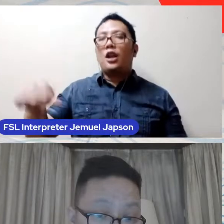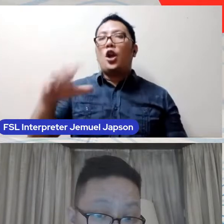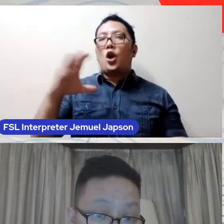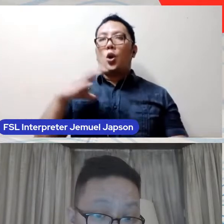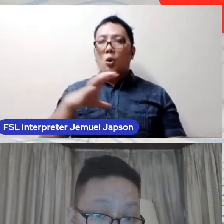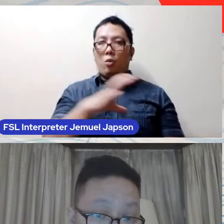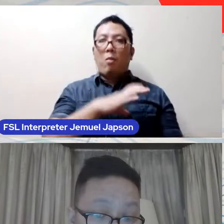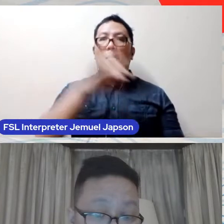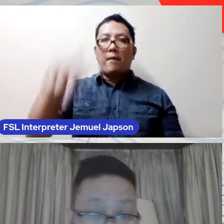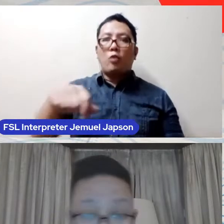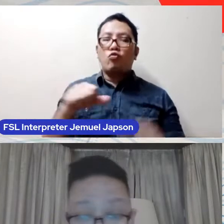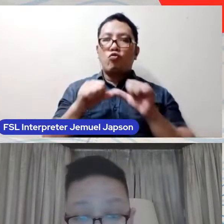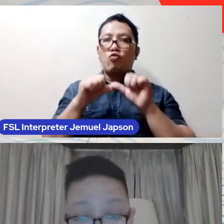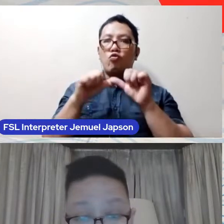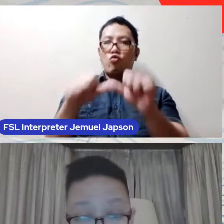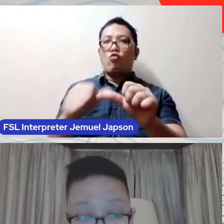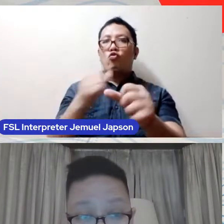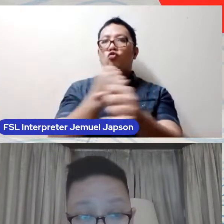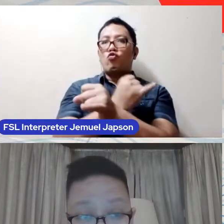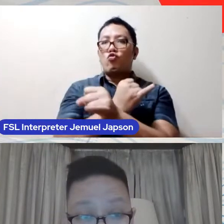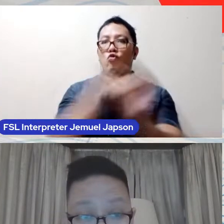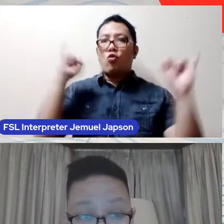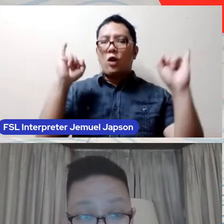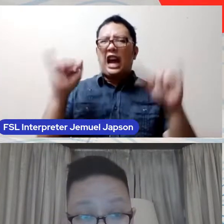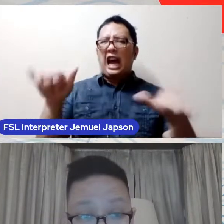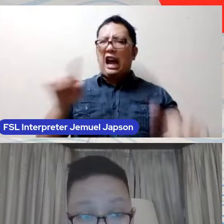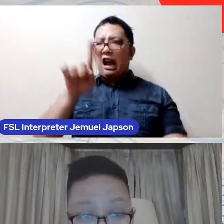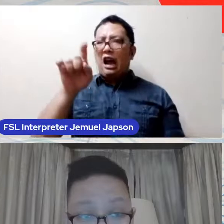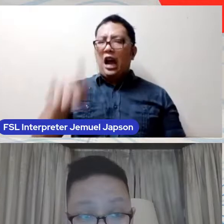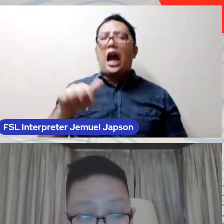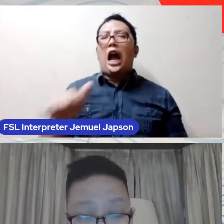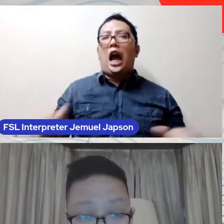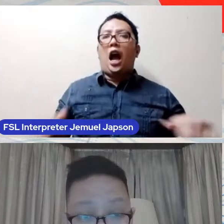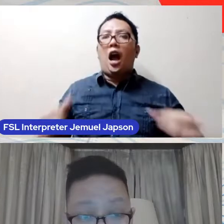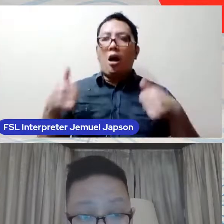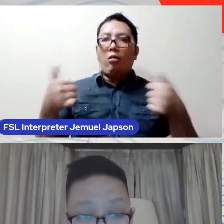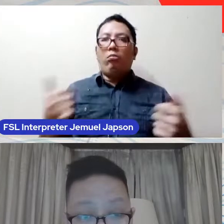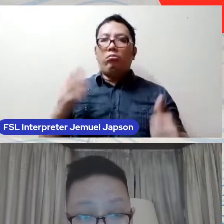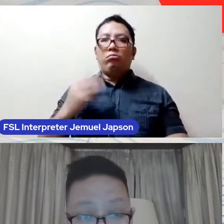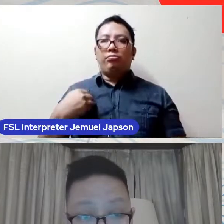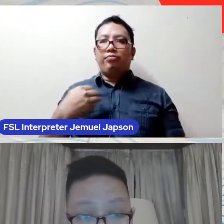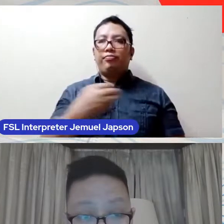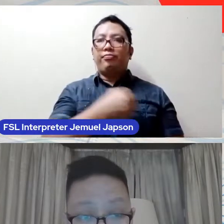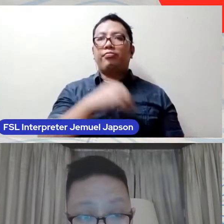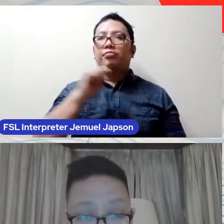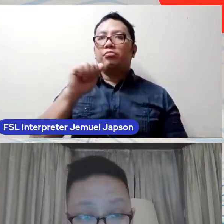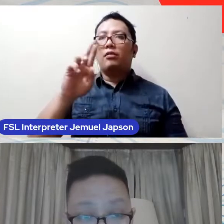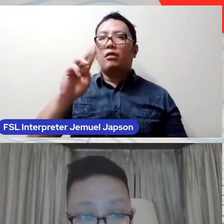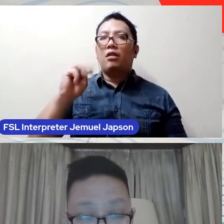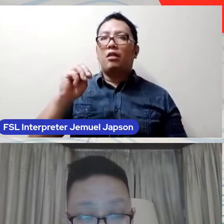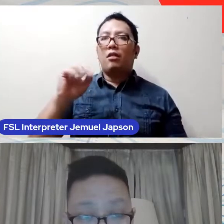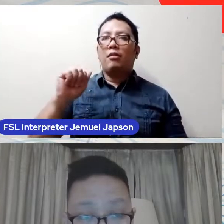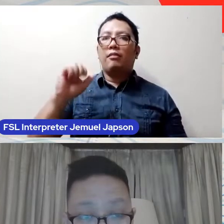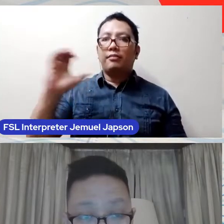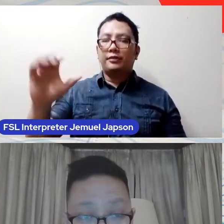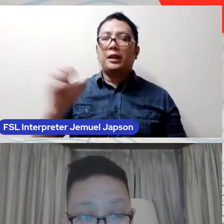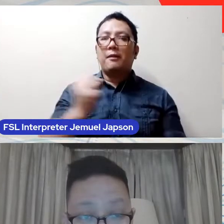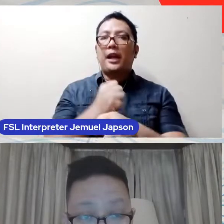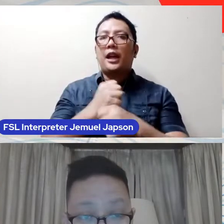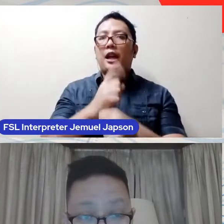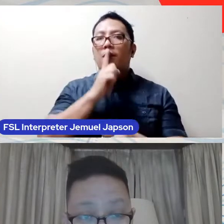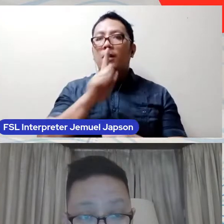remains independent. Can I ask po, parang how were the members of the RMAC chosen to ensure siguro